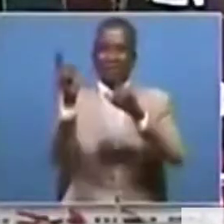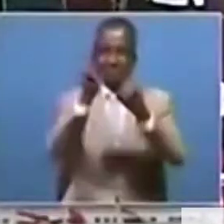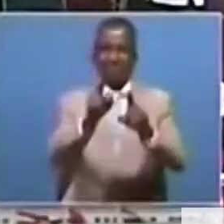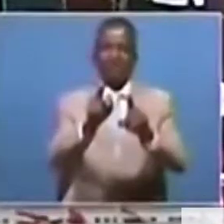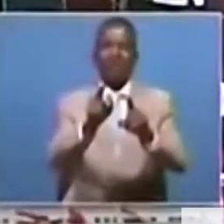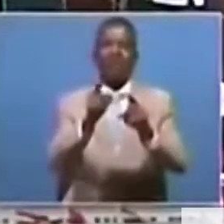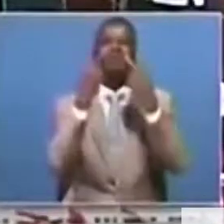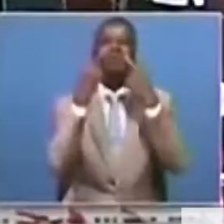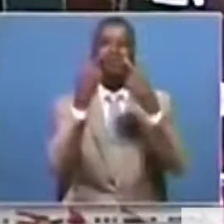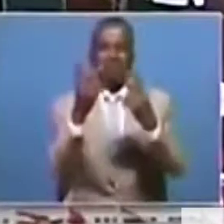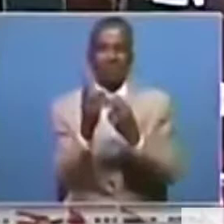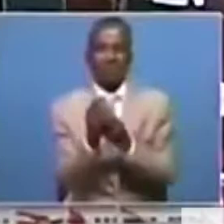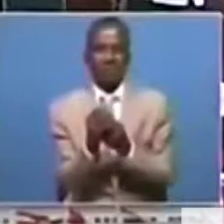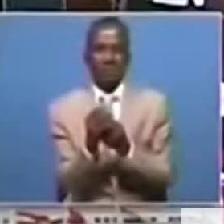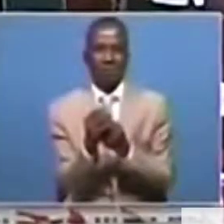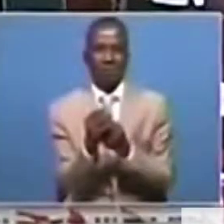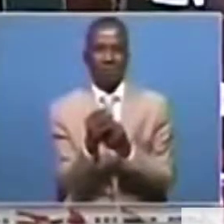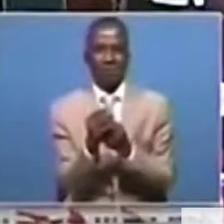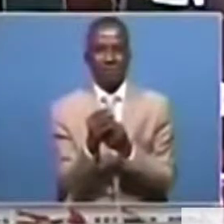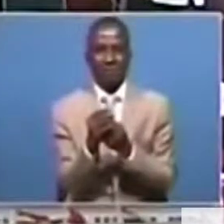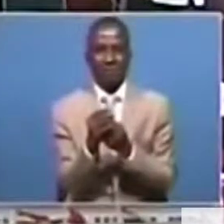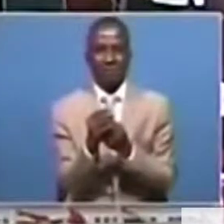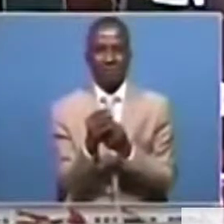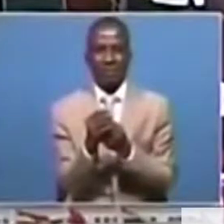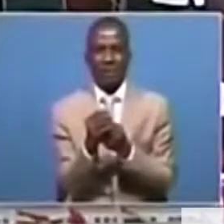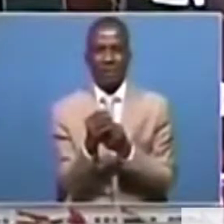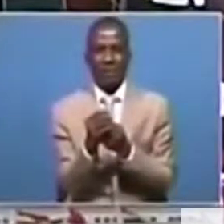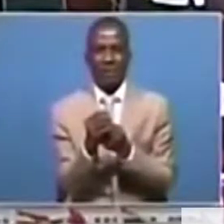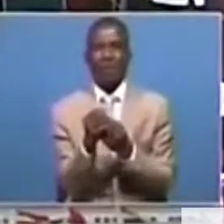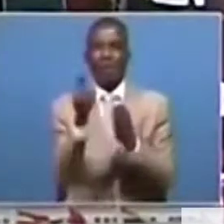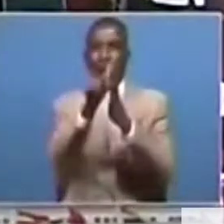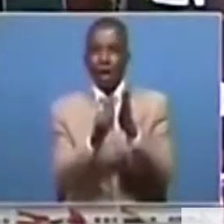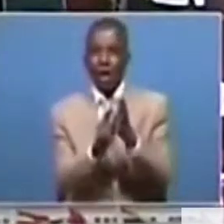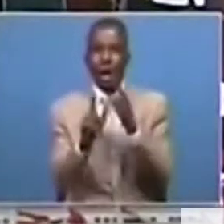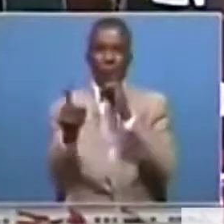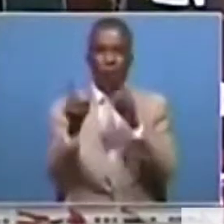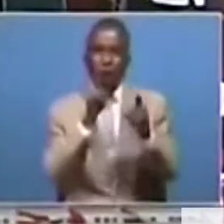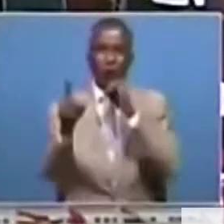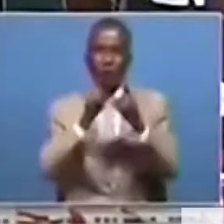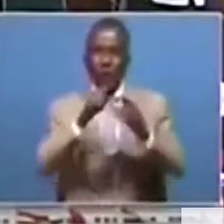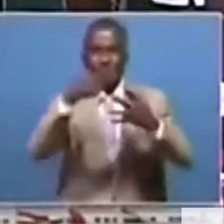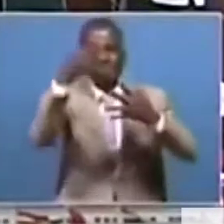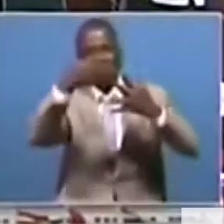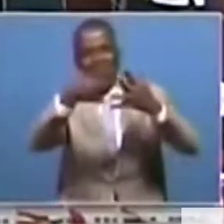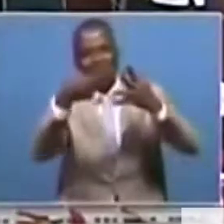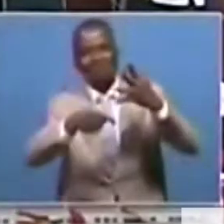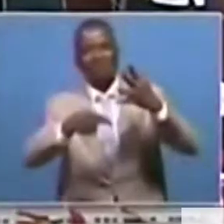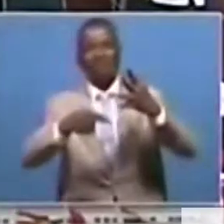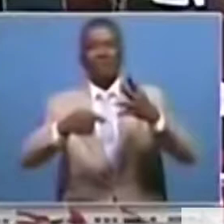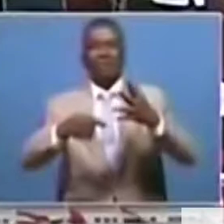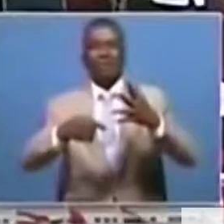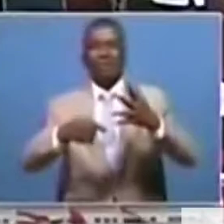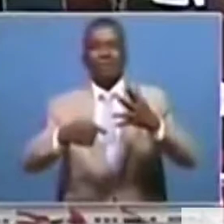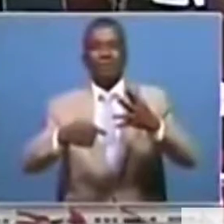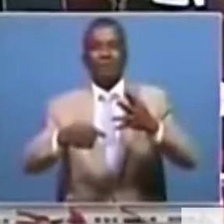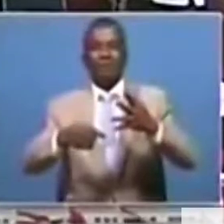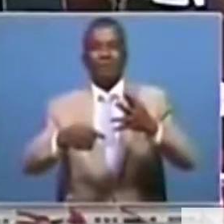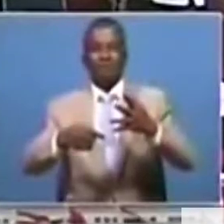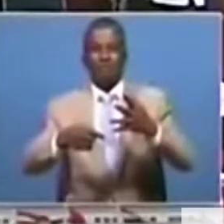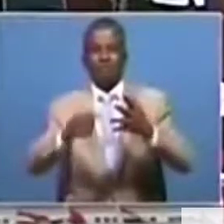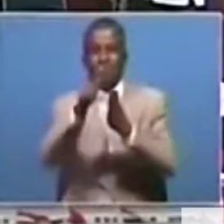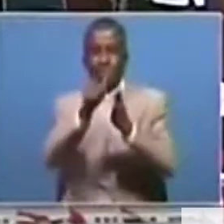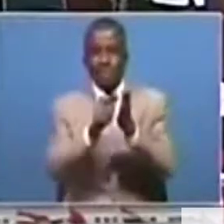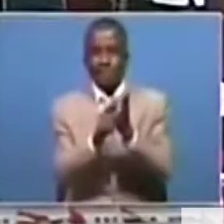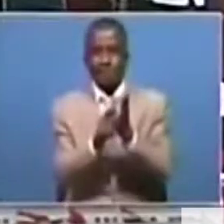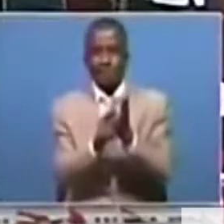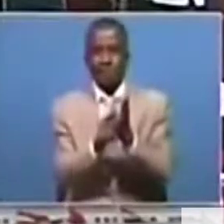adverse witness of the petitioner. Counsel also made references to paragraphs 31, 32, and 33 of the affidavit